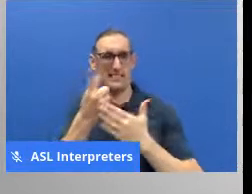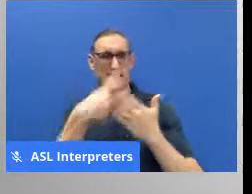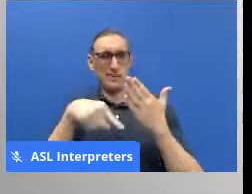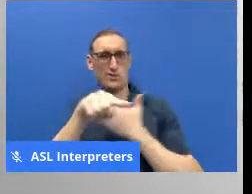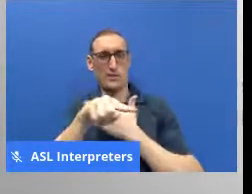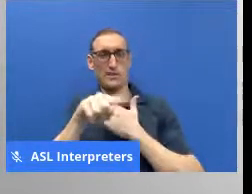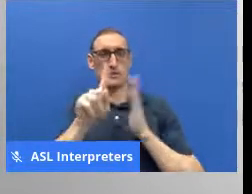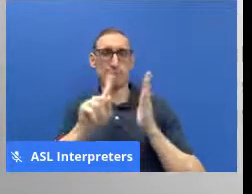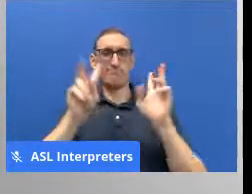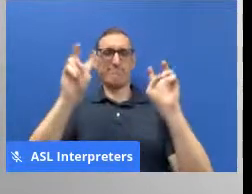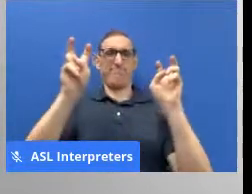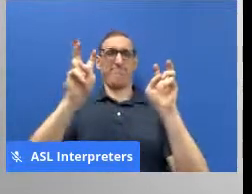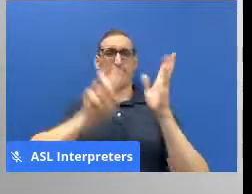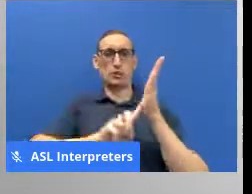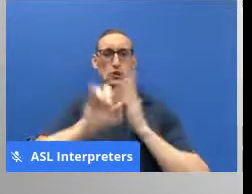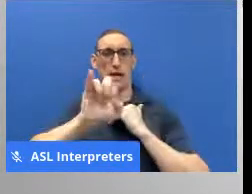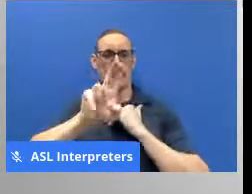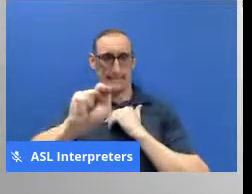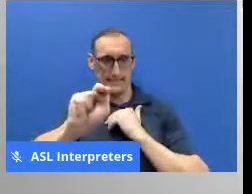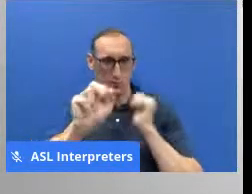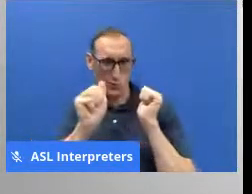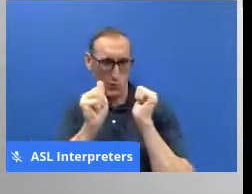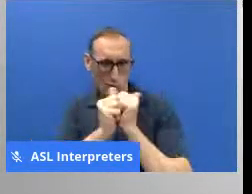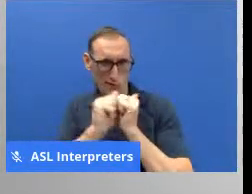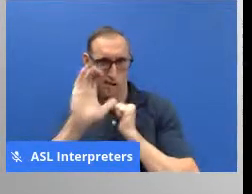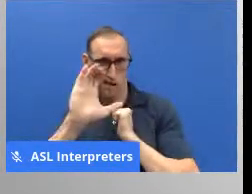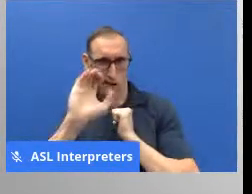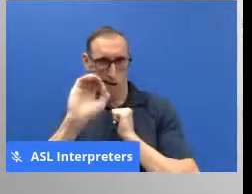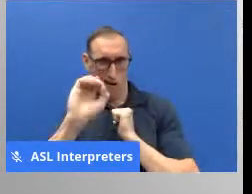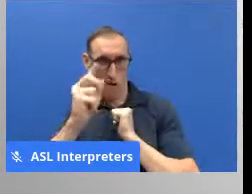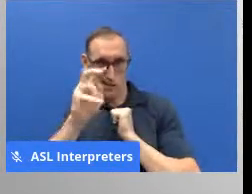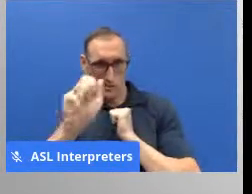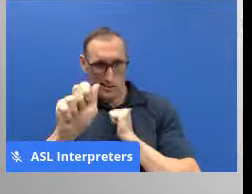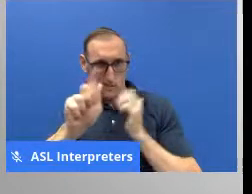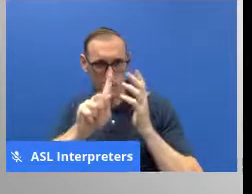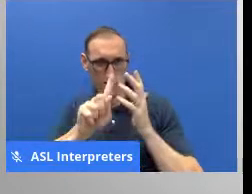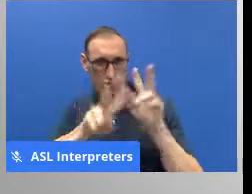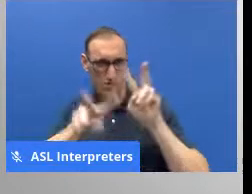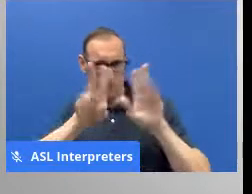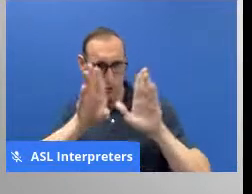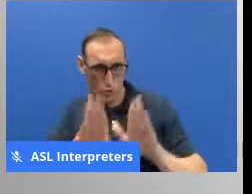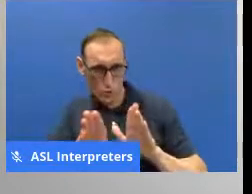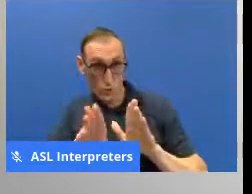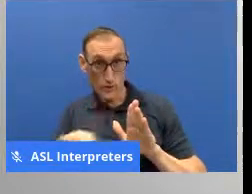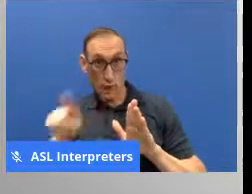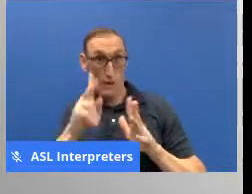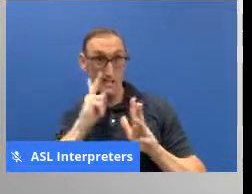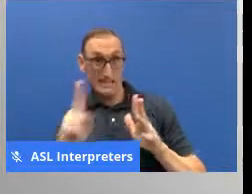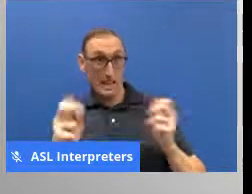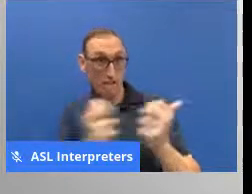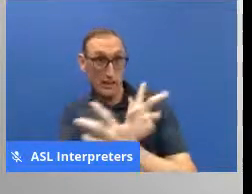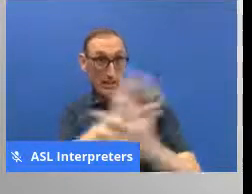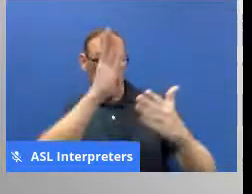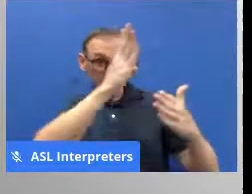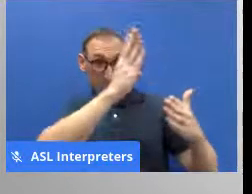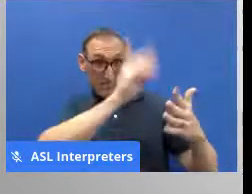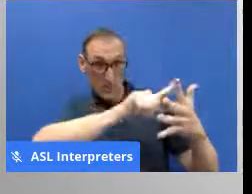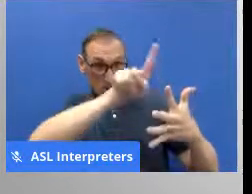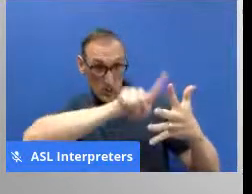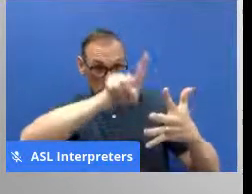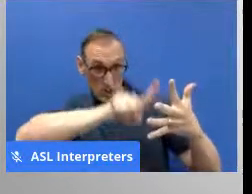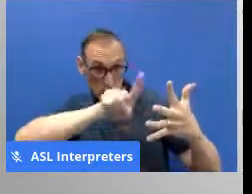They are not looking for a completed journey at this point. They're looking for progress. I